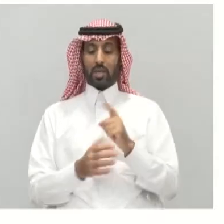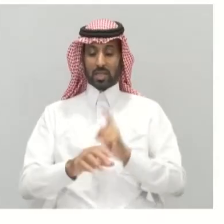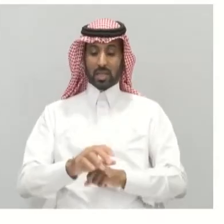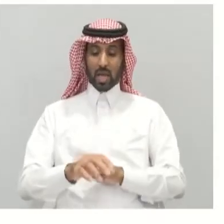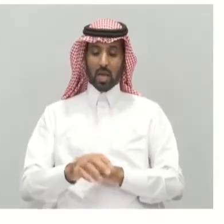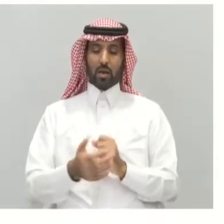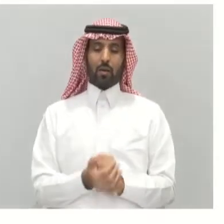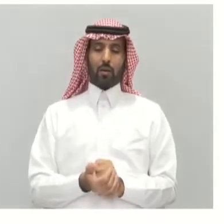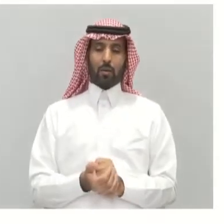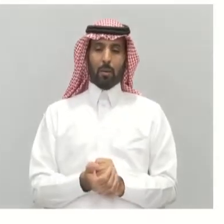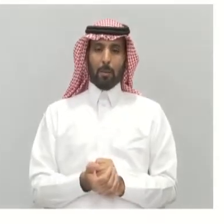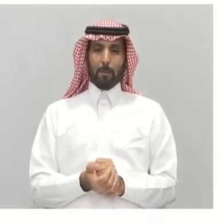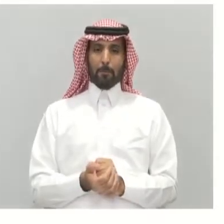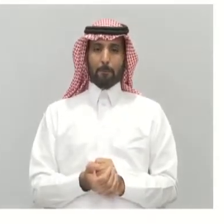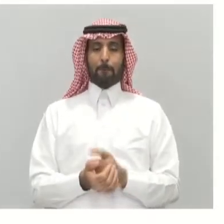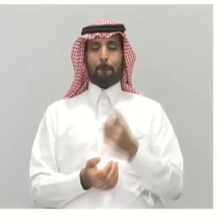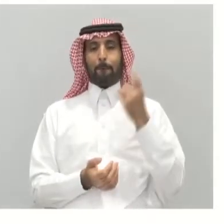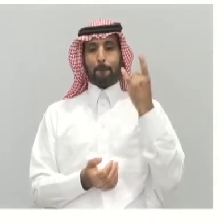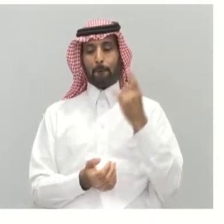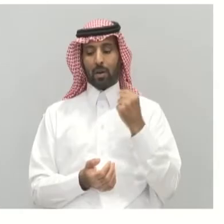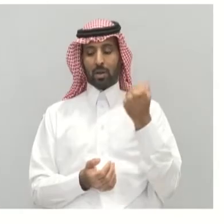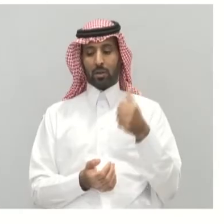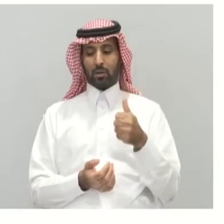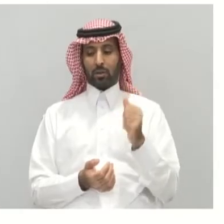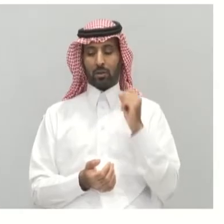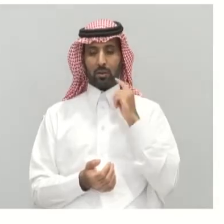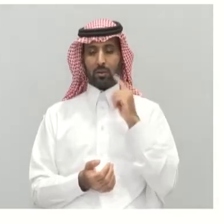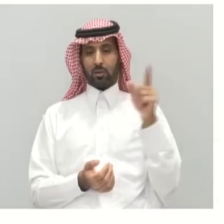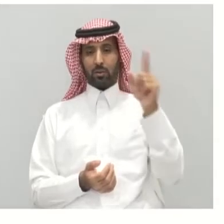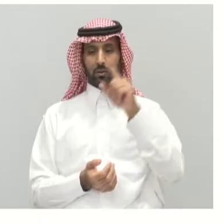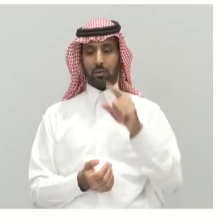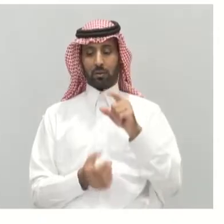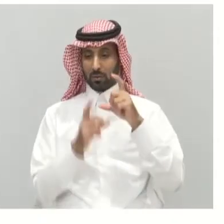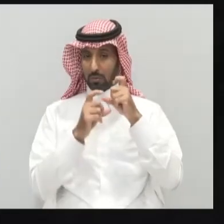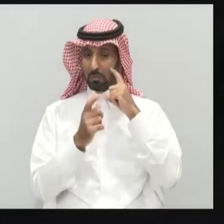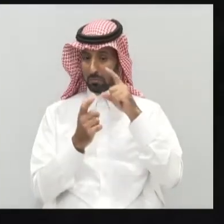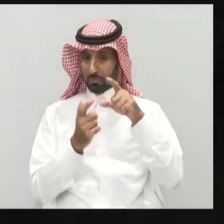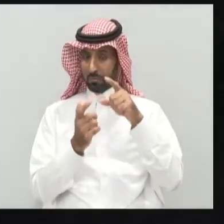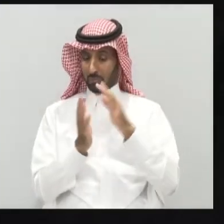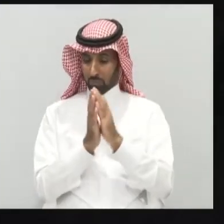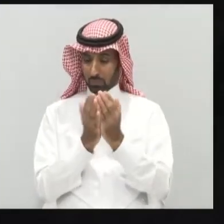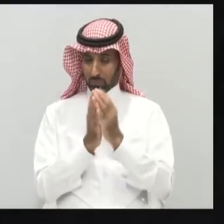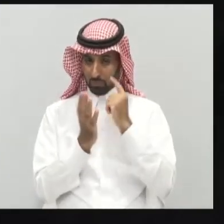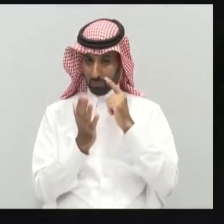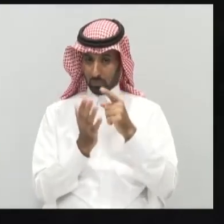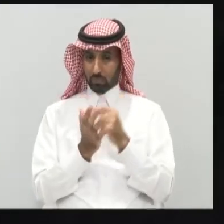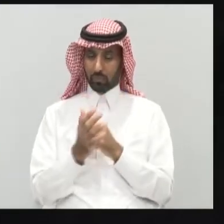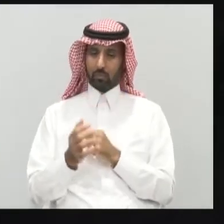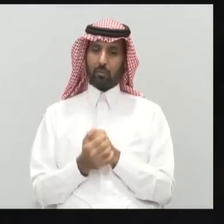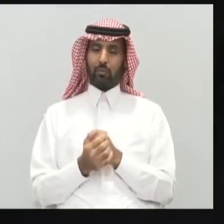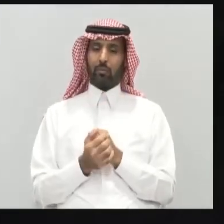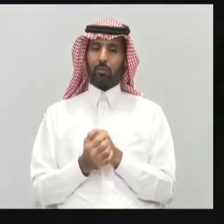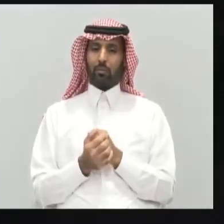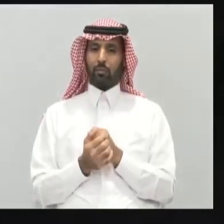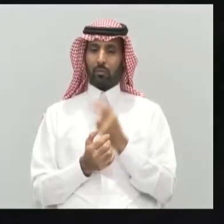We have 10 questions. Pause the video, think about it, look back at your book, at page 21,